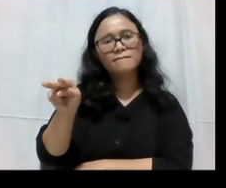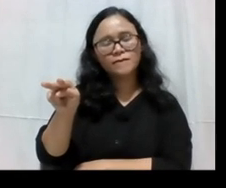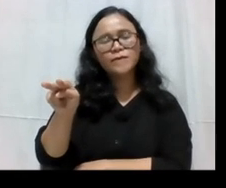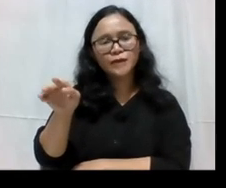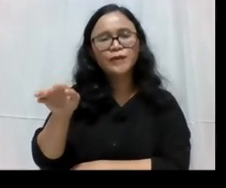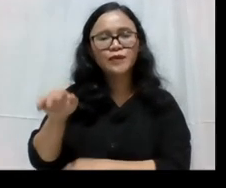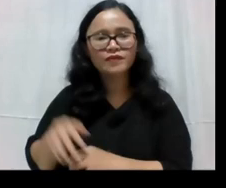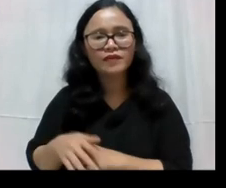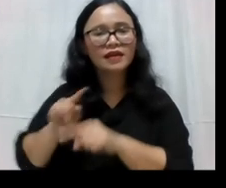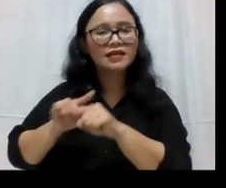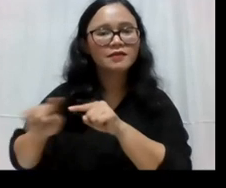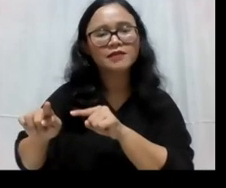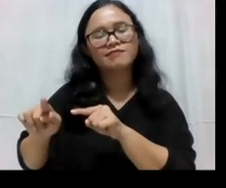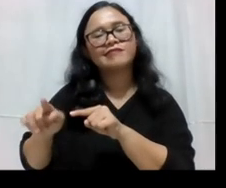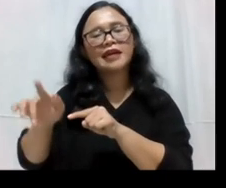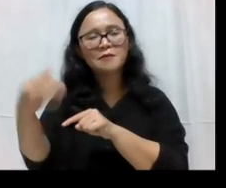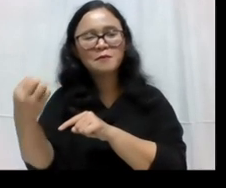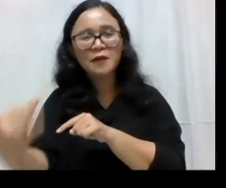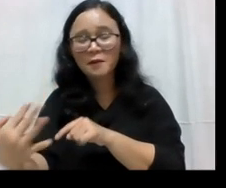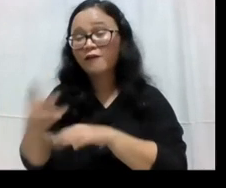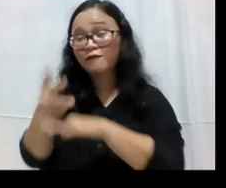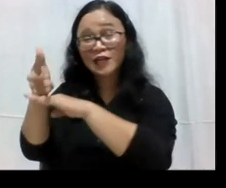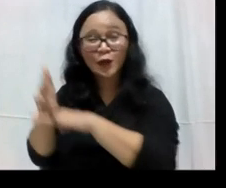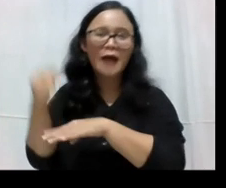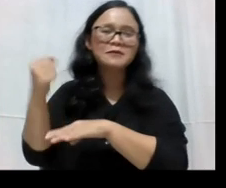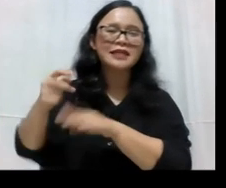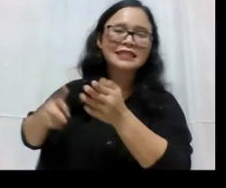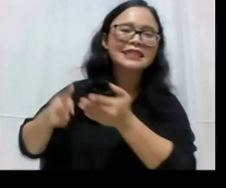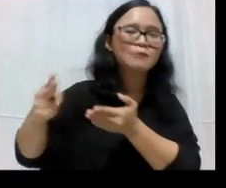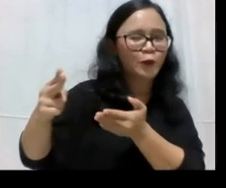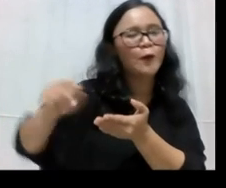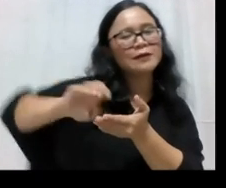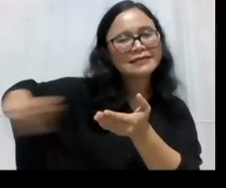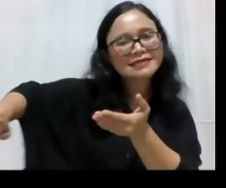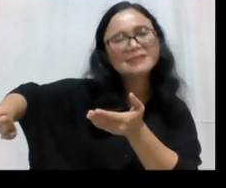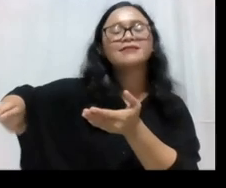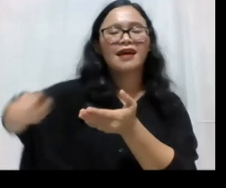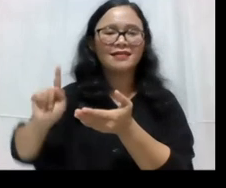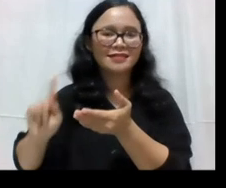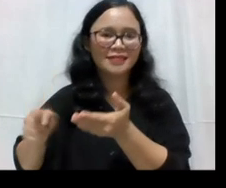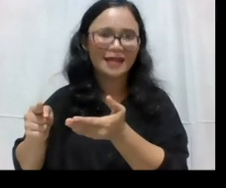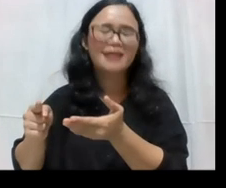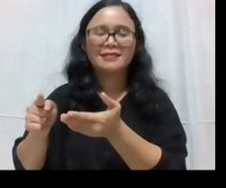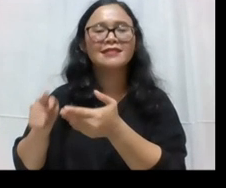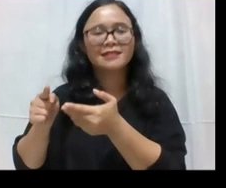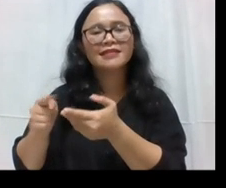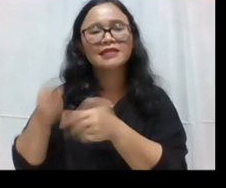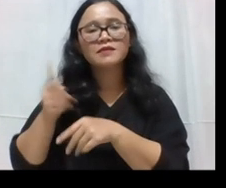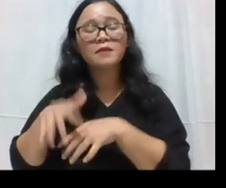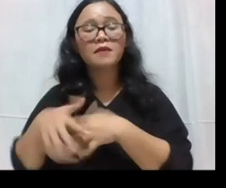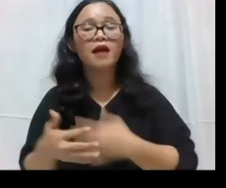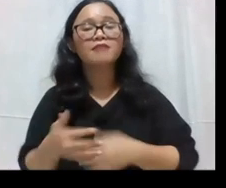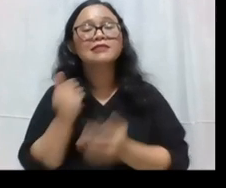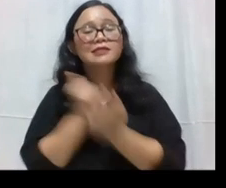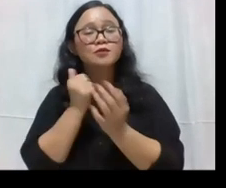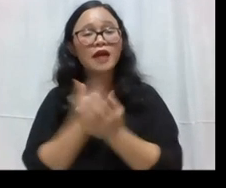we just decided not to use it. So anytime we come out of the hospital, it's mostly for a breather, right? For people to take a break. But